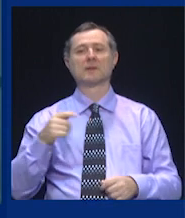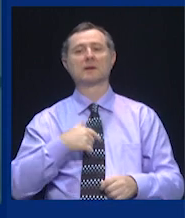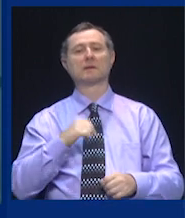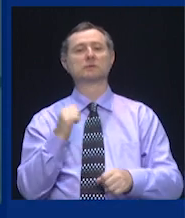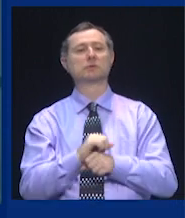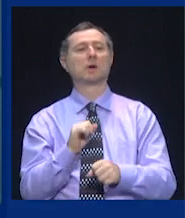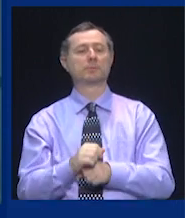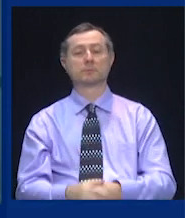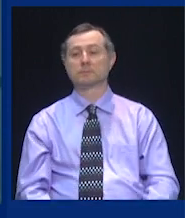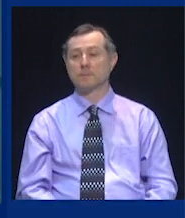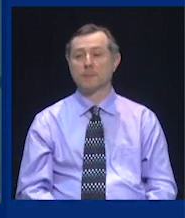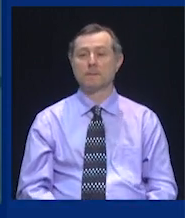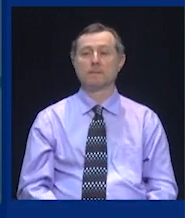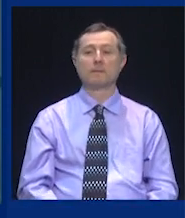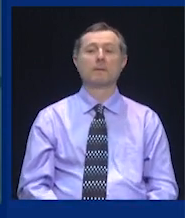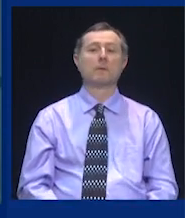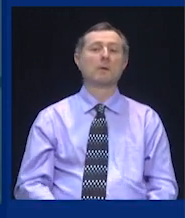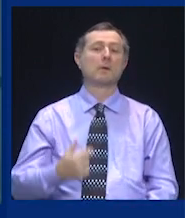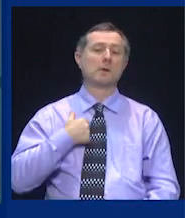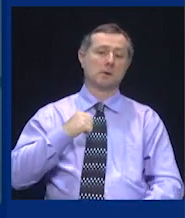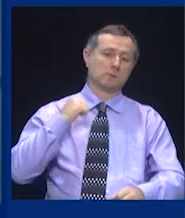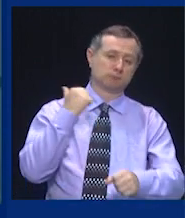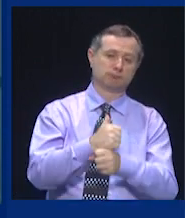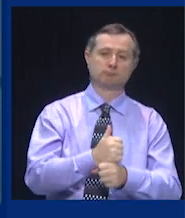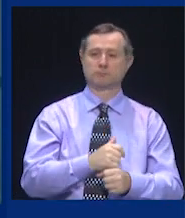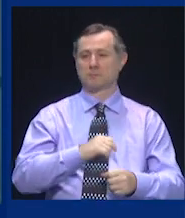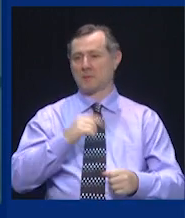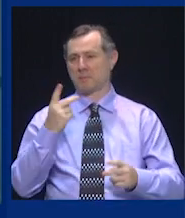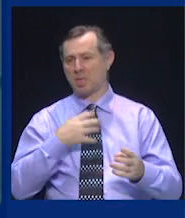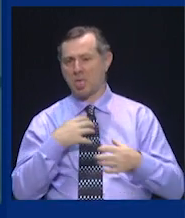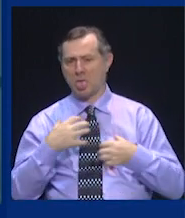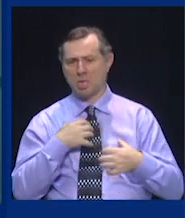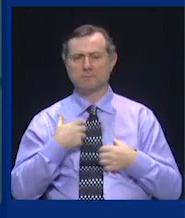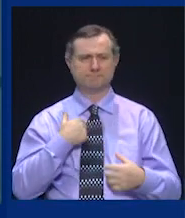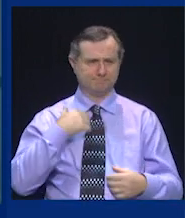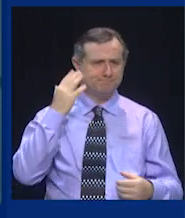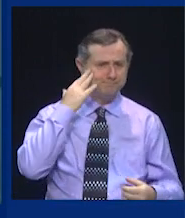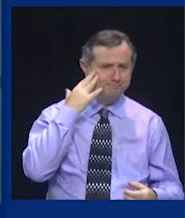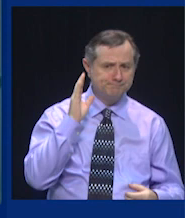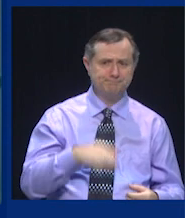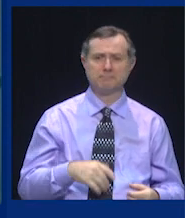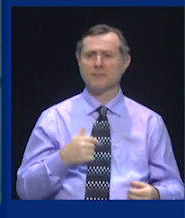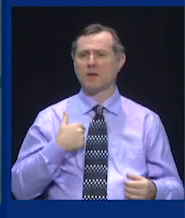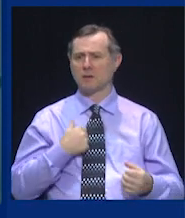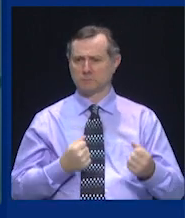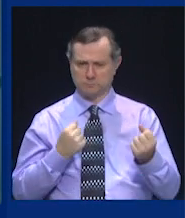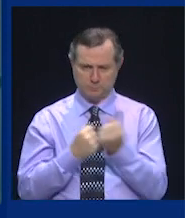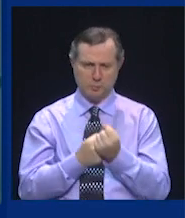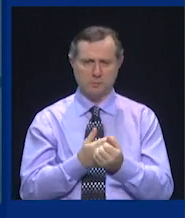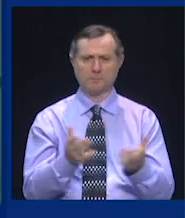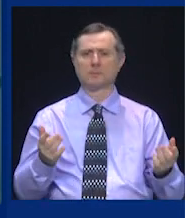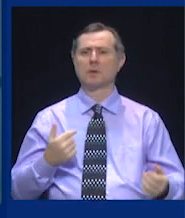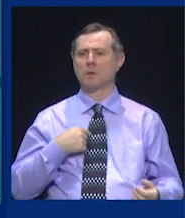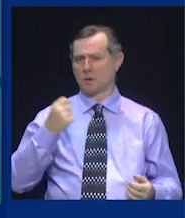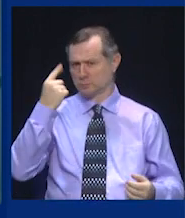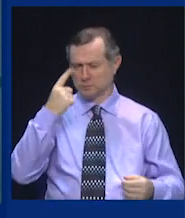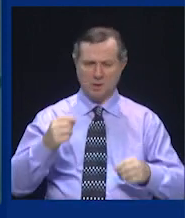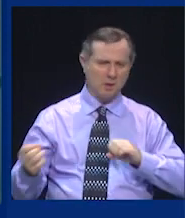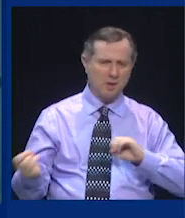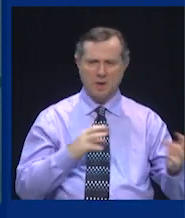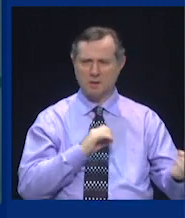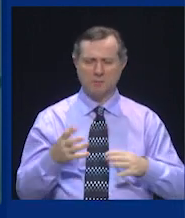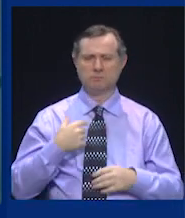We put this in place. It is controversial. I believe in it. I understand the controversy.